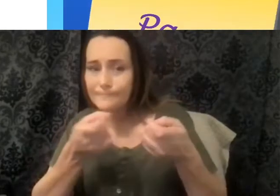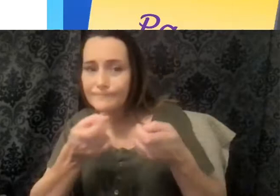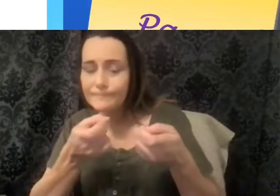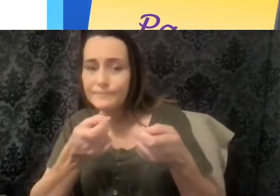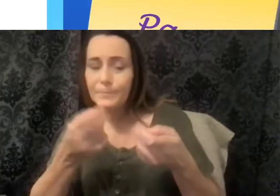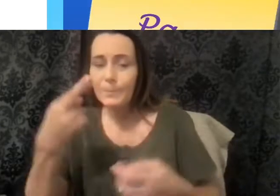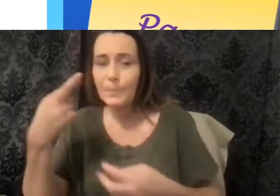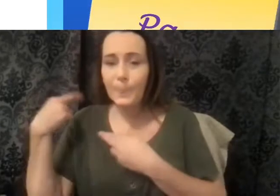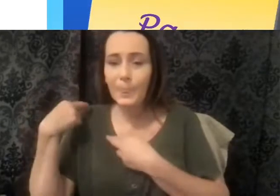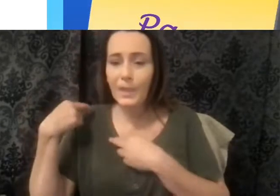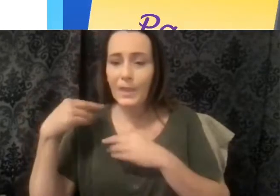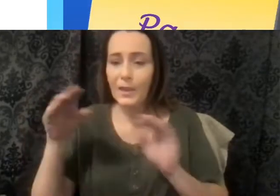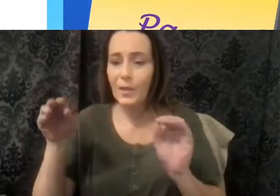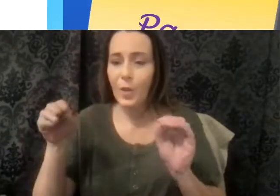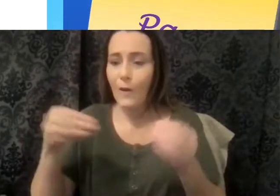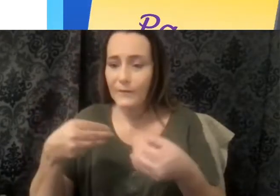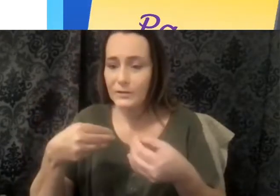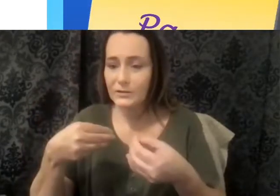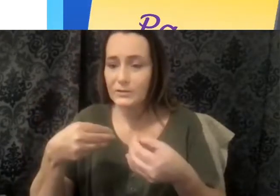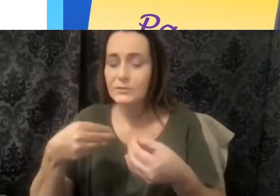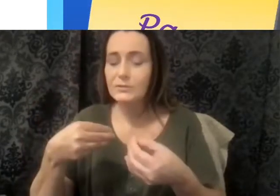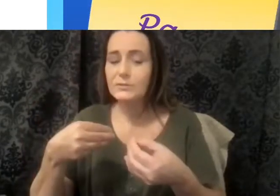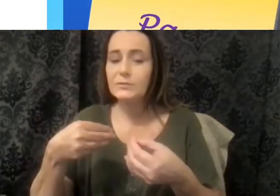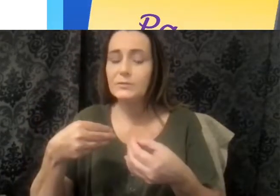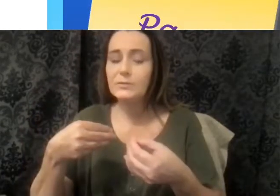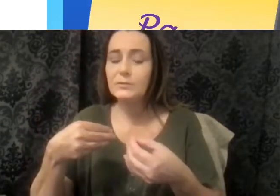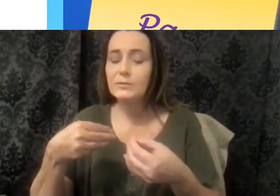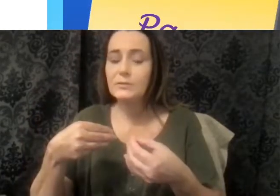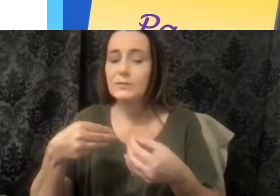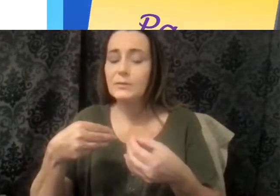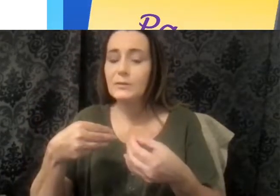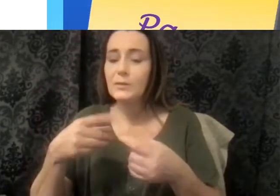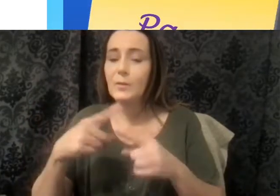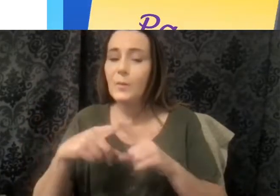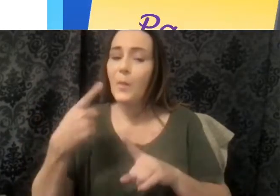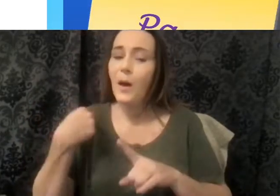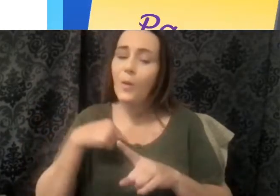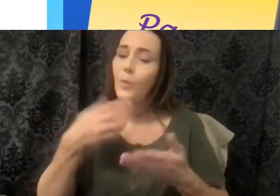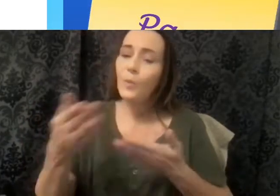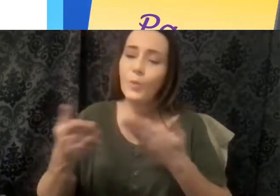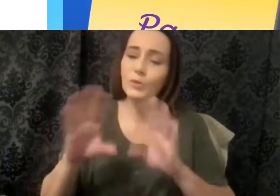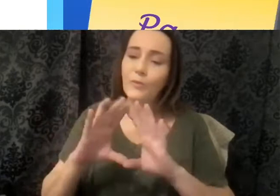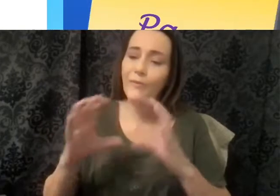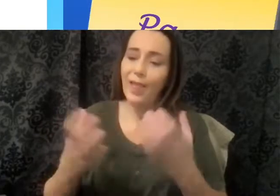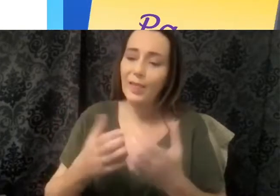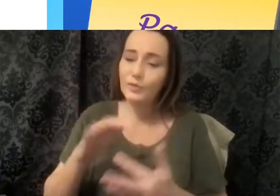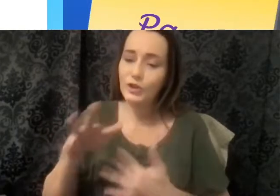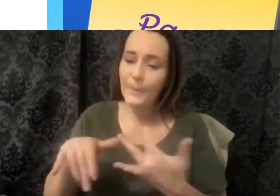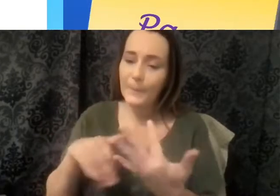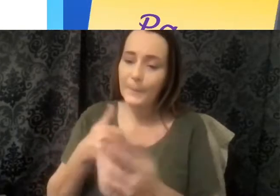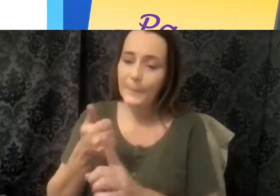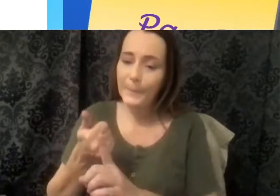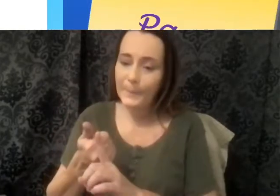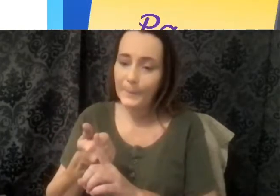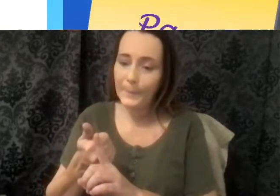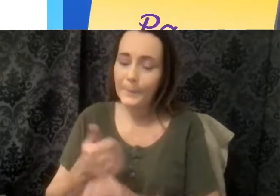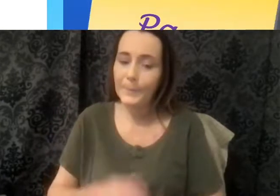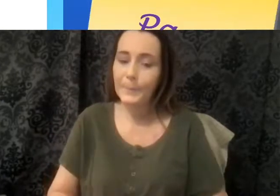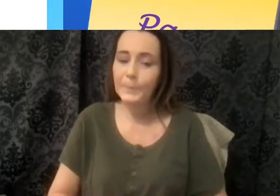the office, but we serve the fellowship, obviously.